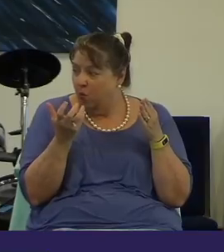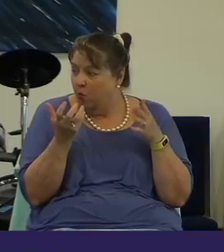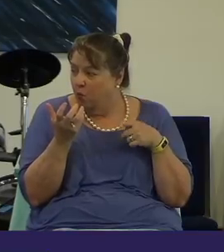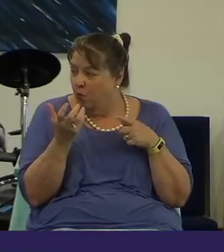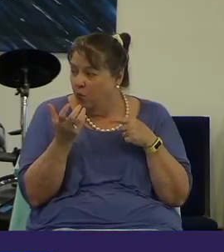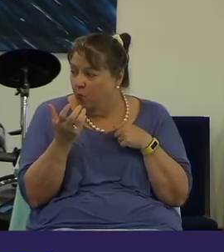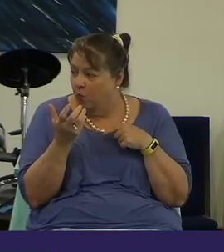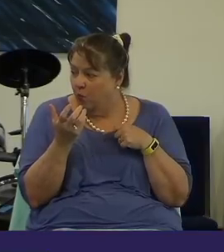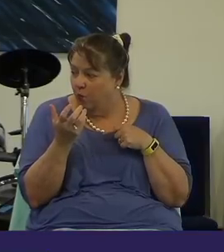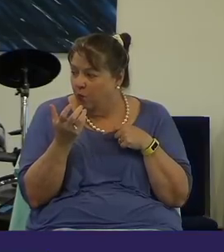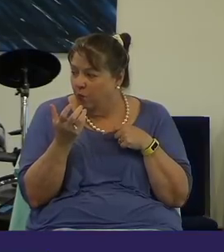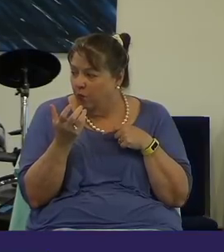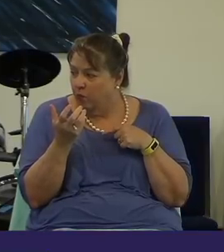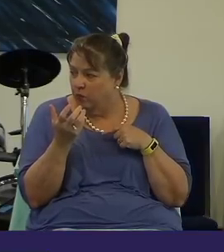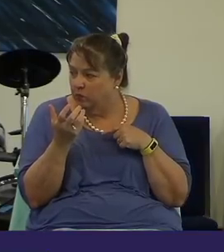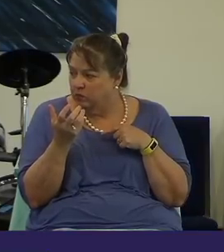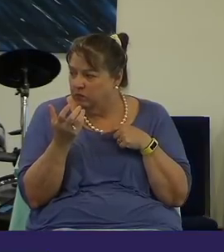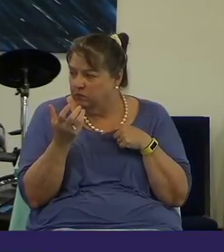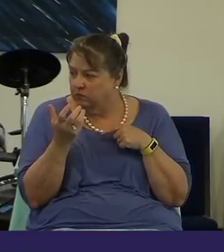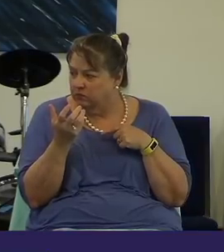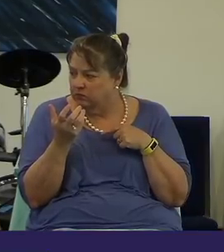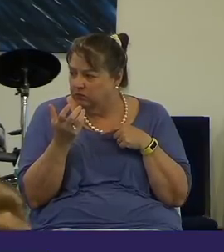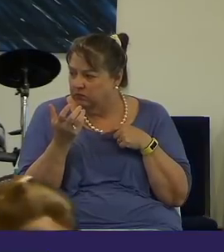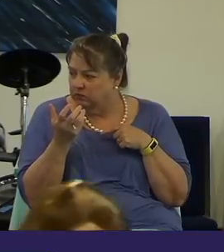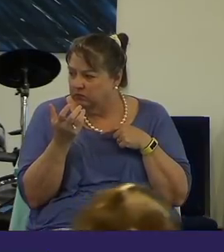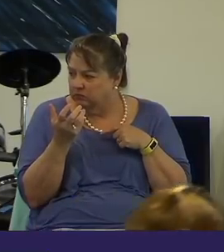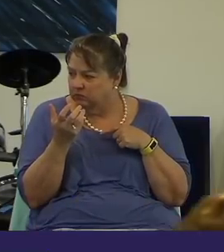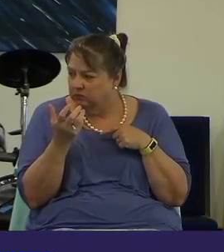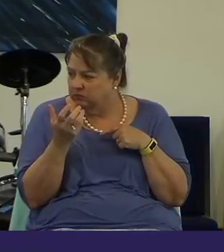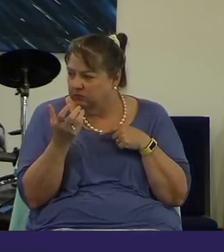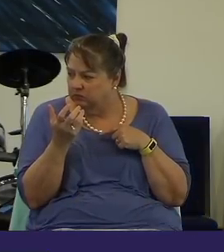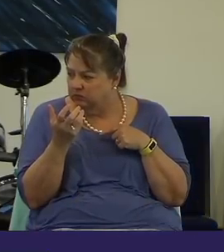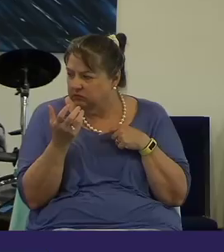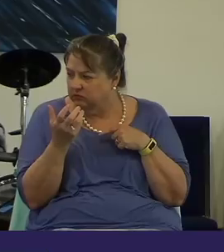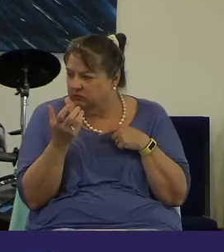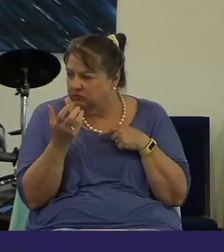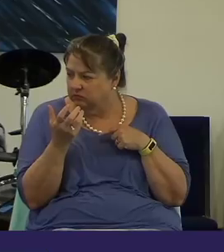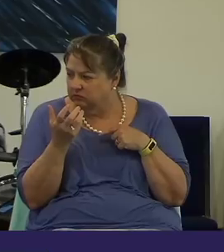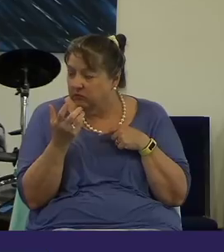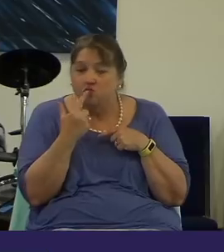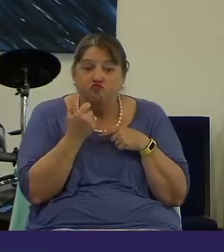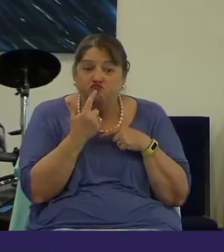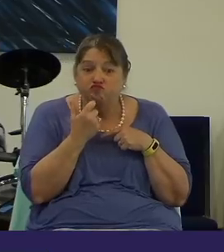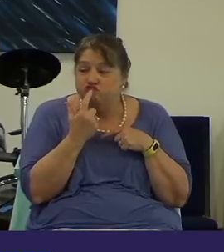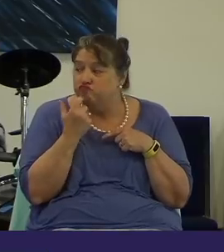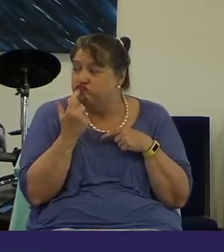you like? I was thinking large. So you have 12 eggs. Red.